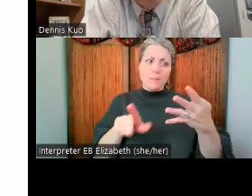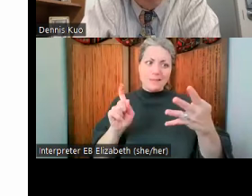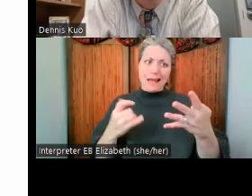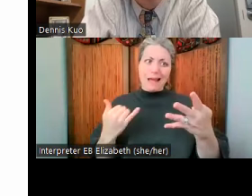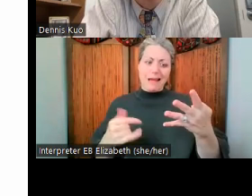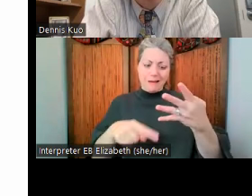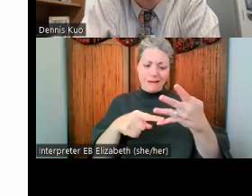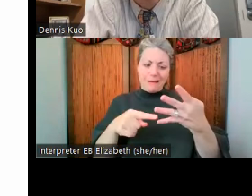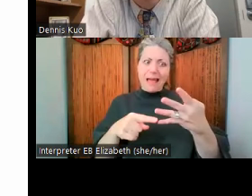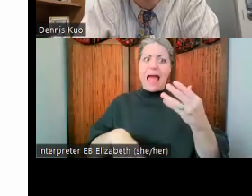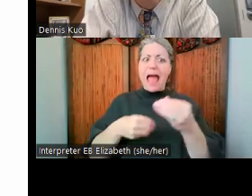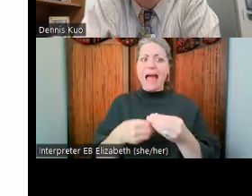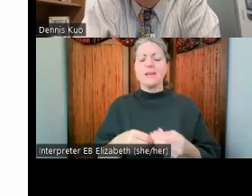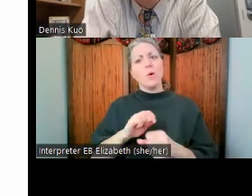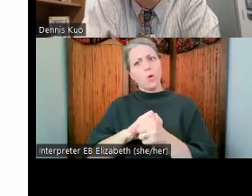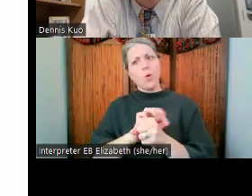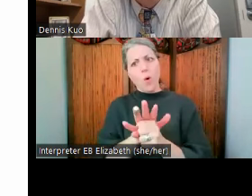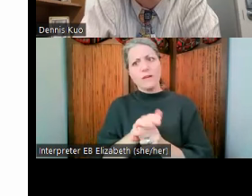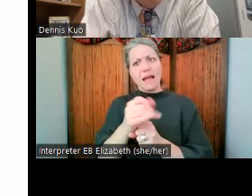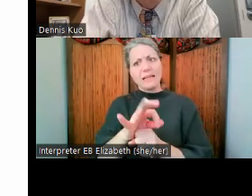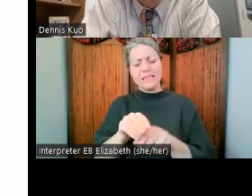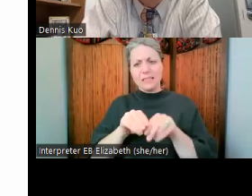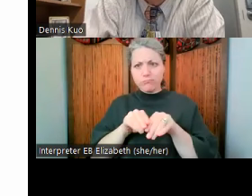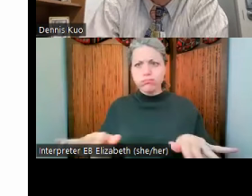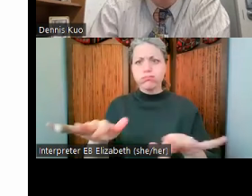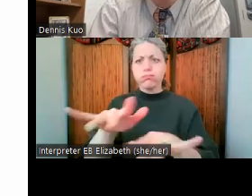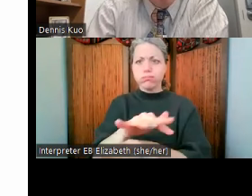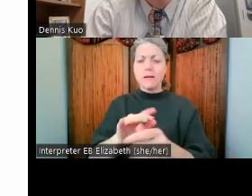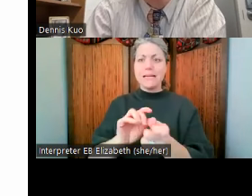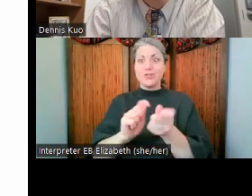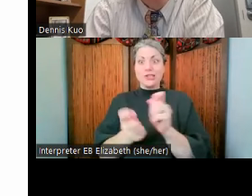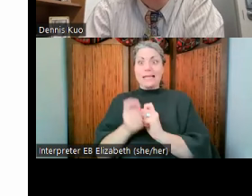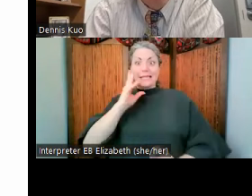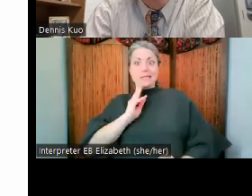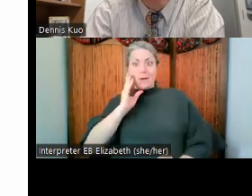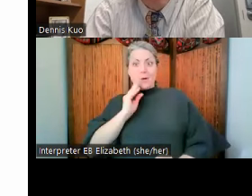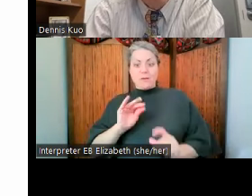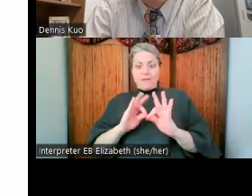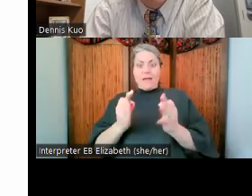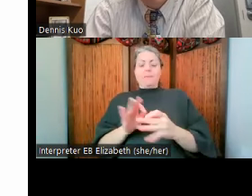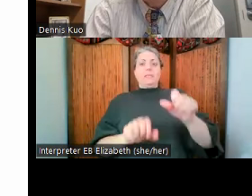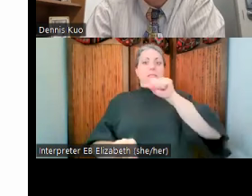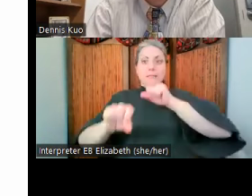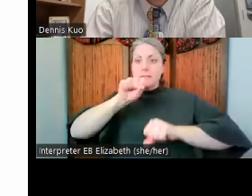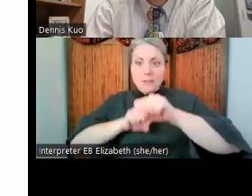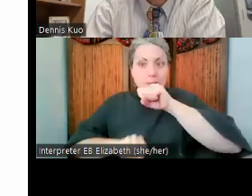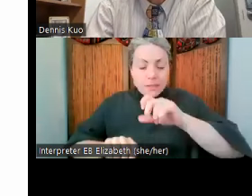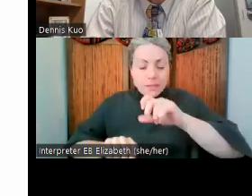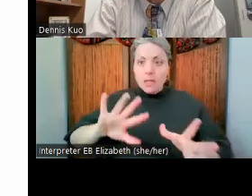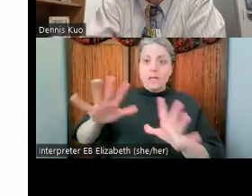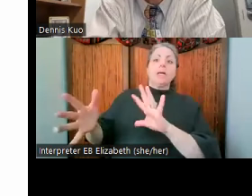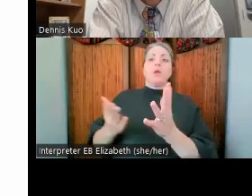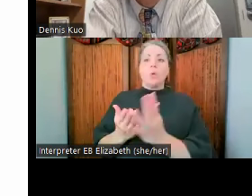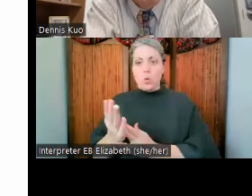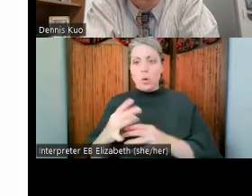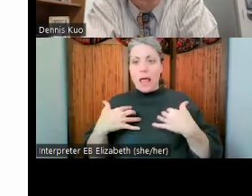natural disasters, and social economic arrests that also have disproportionate impacts on children with special healthcare needs.